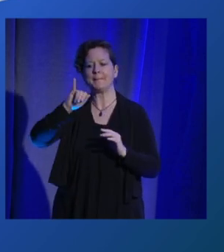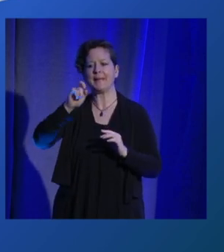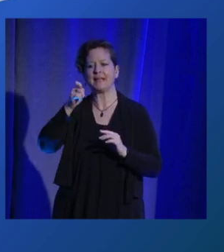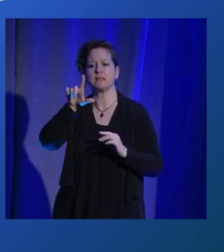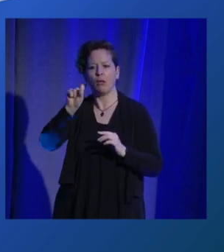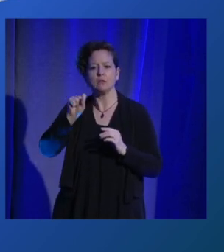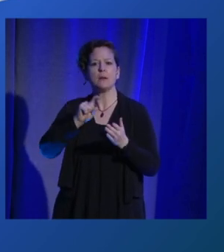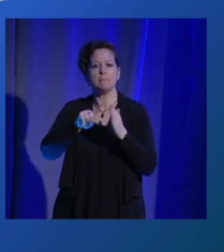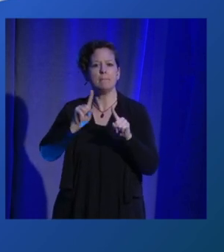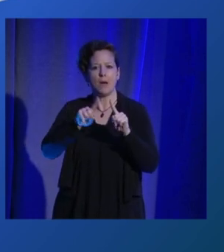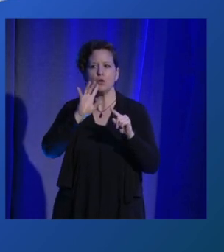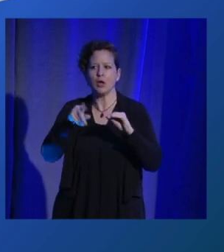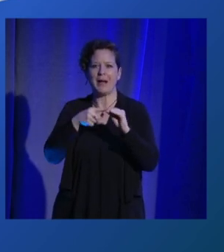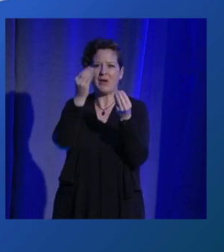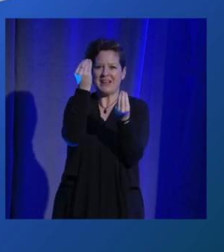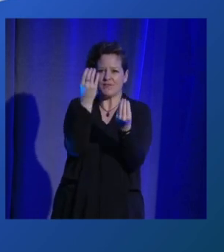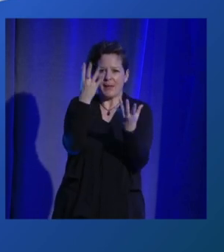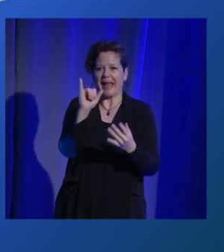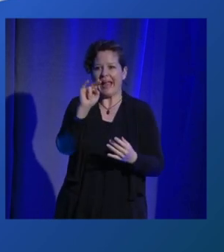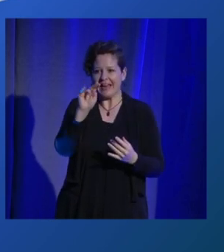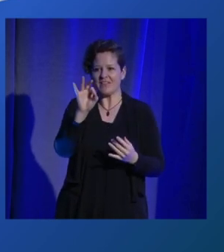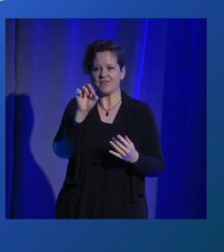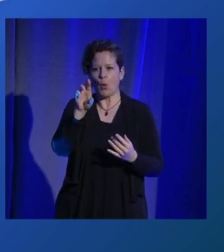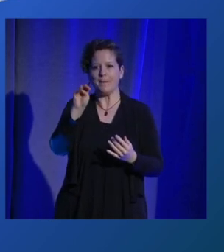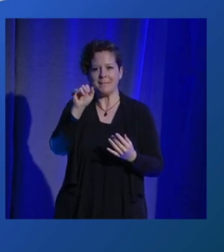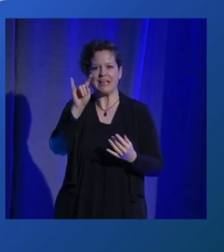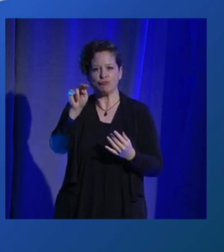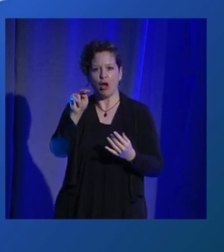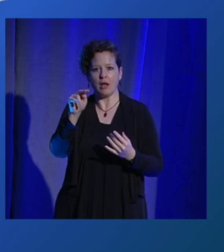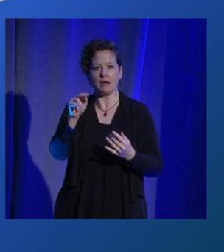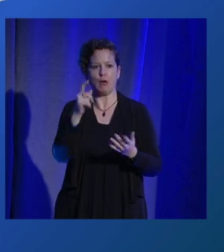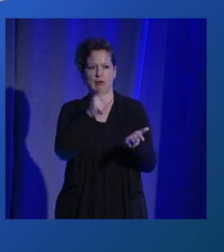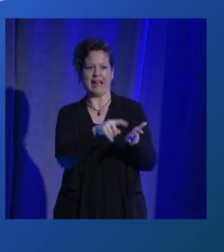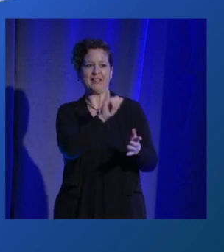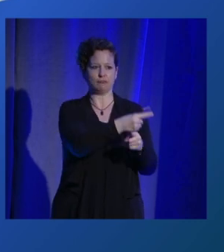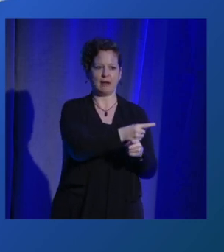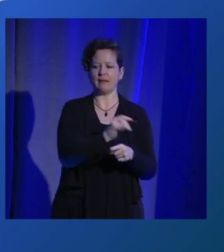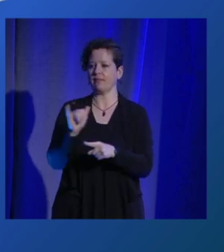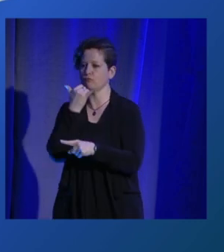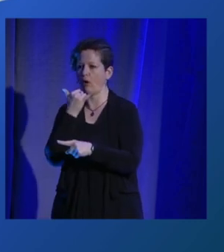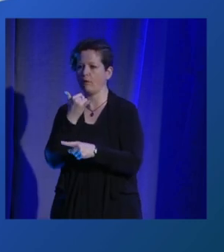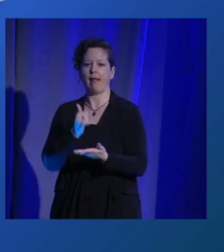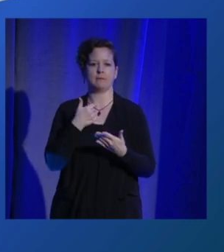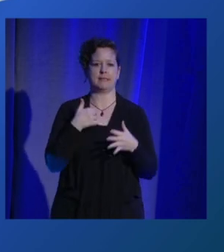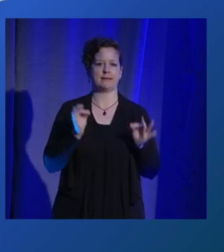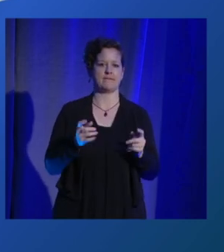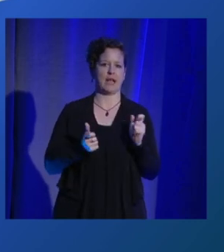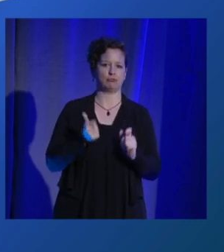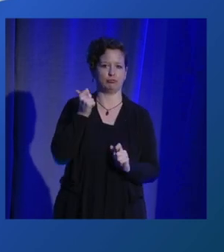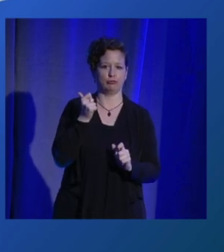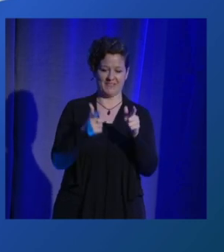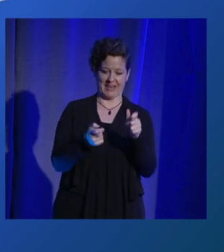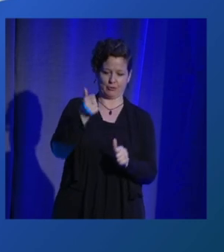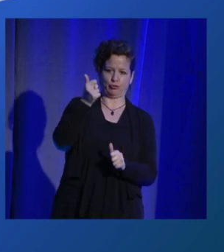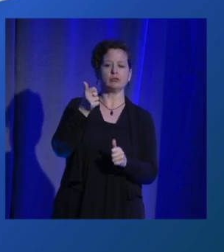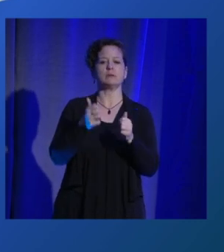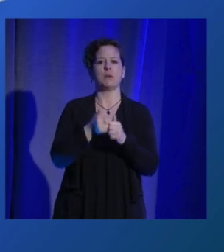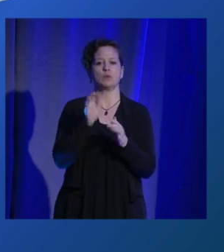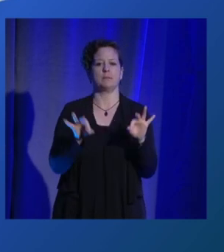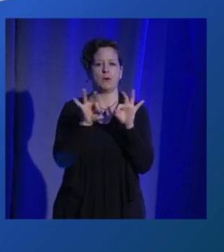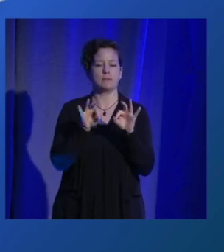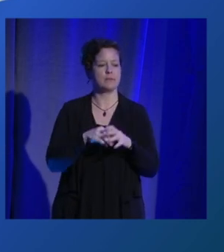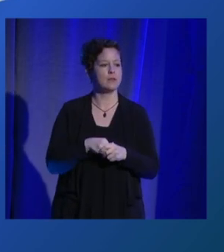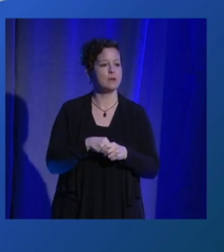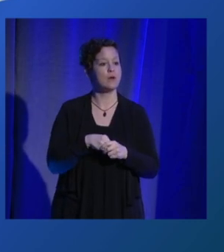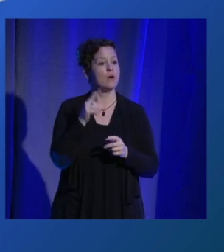as an information leads me to faster decision making now I'll just say this to all the